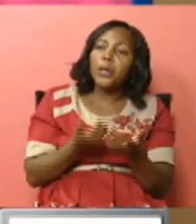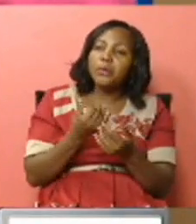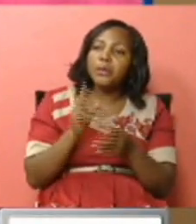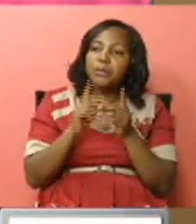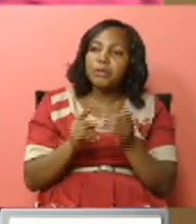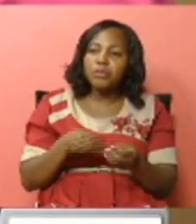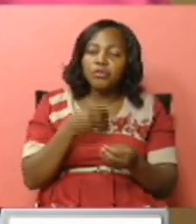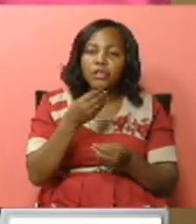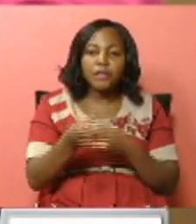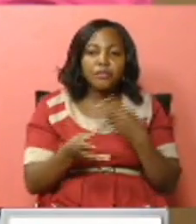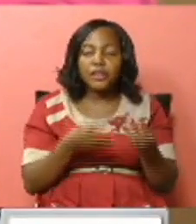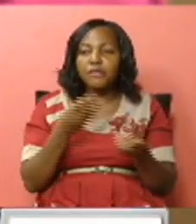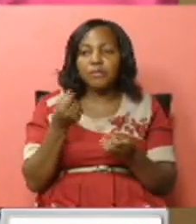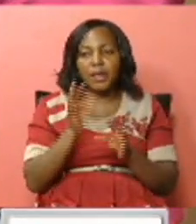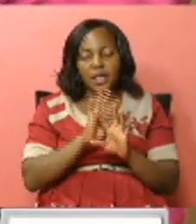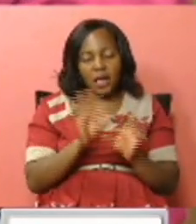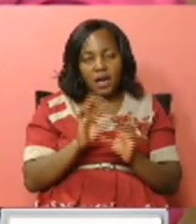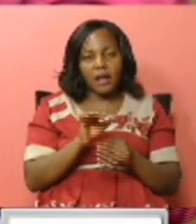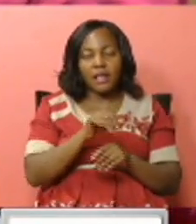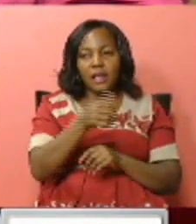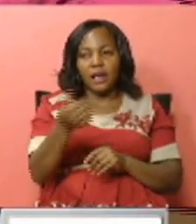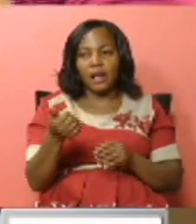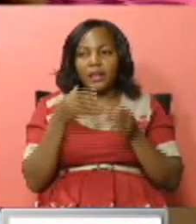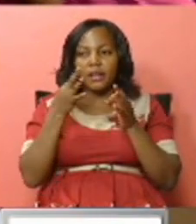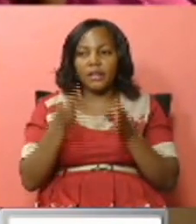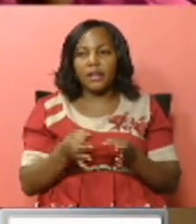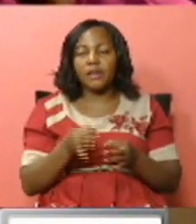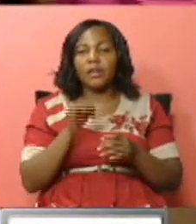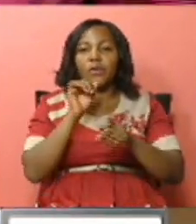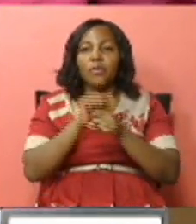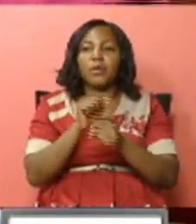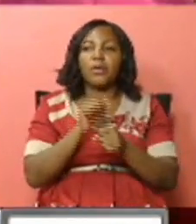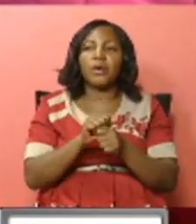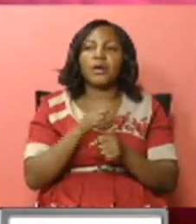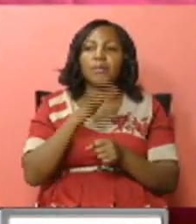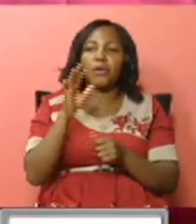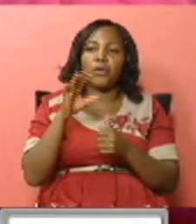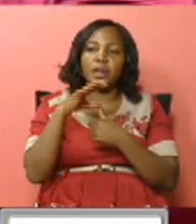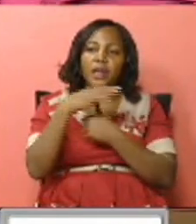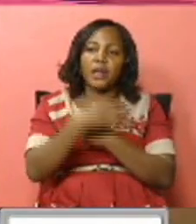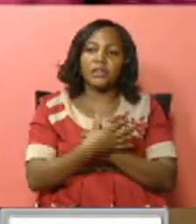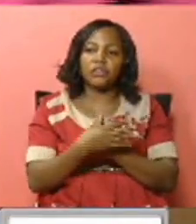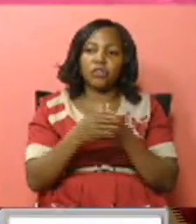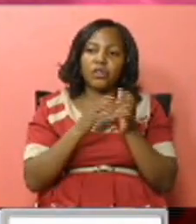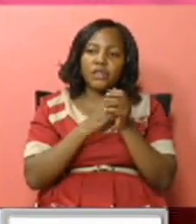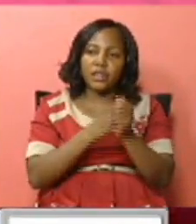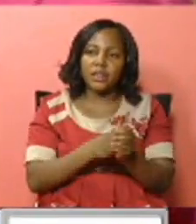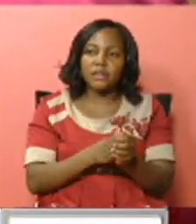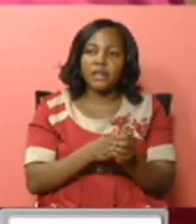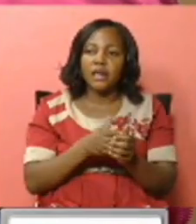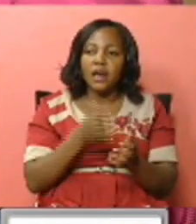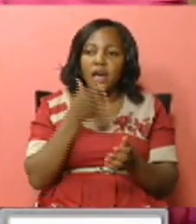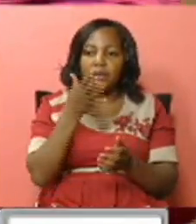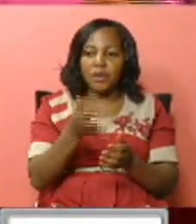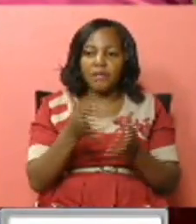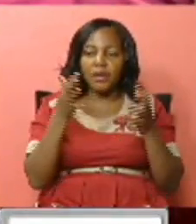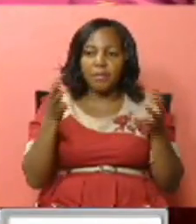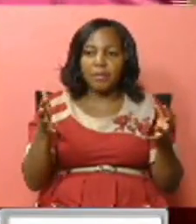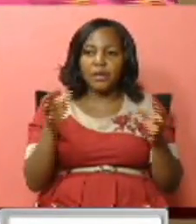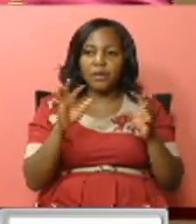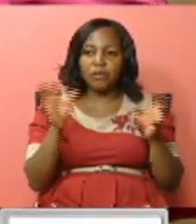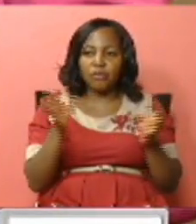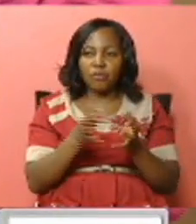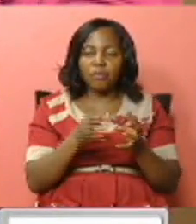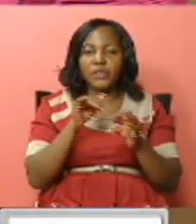to give them money. So that's what we're doing. Another thing, we're working a lot with what they call the cultural leaders, and there's a very huge group in Gulu